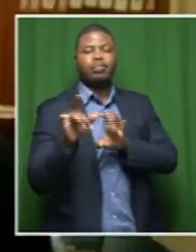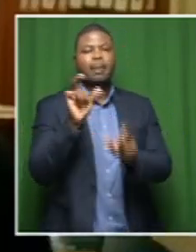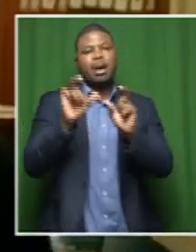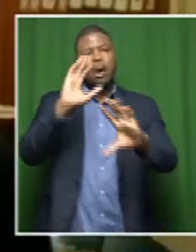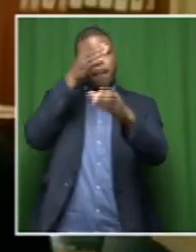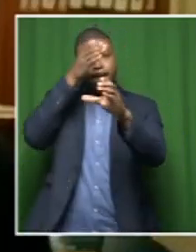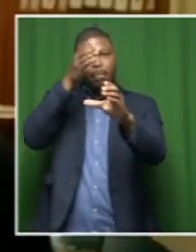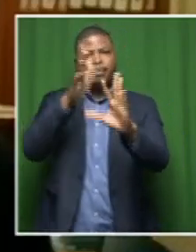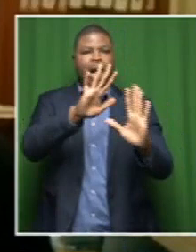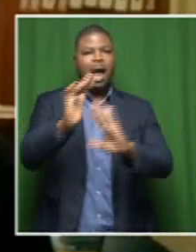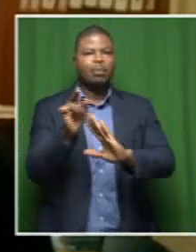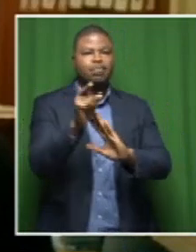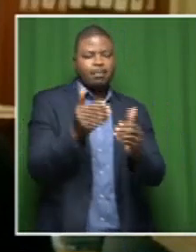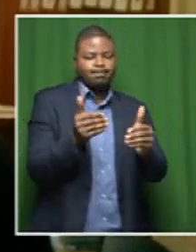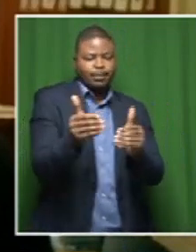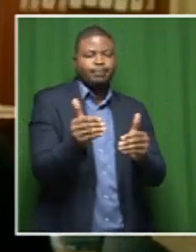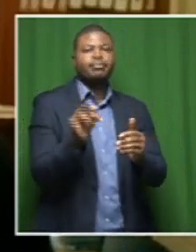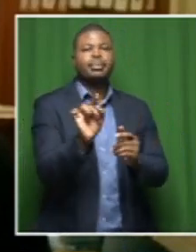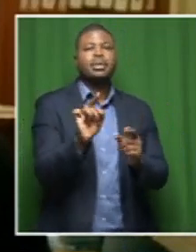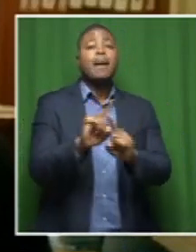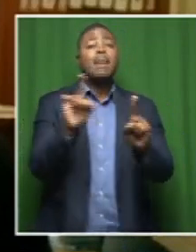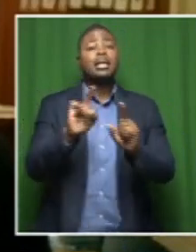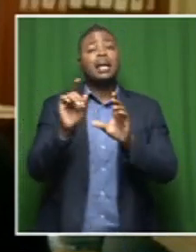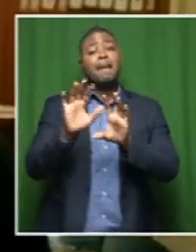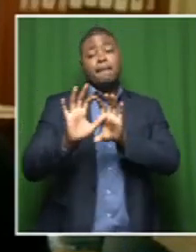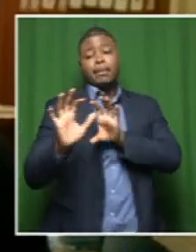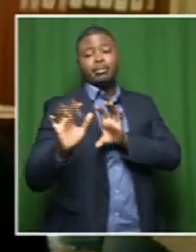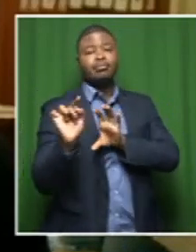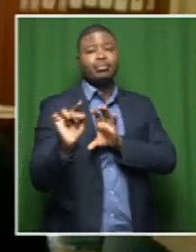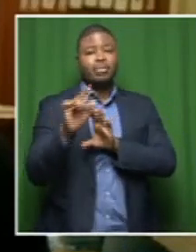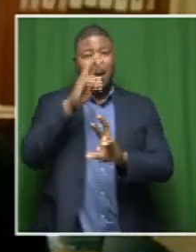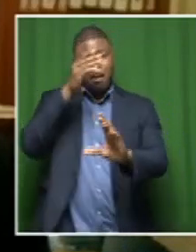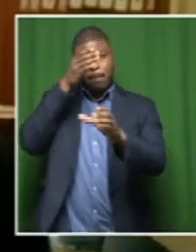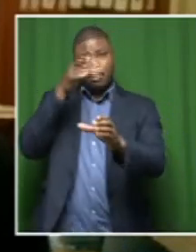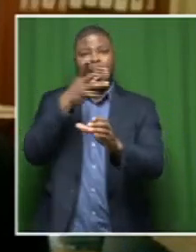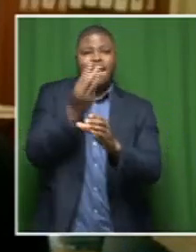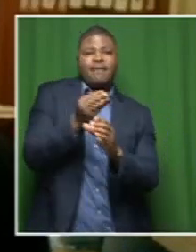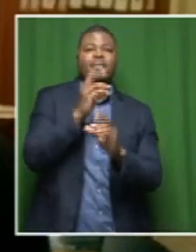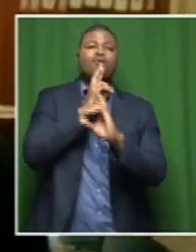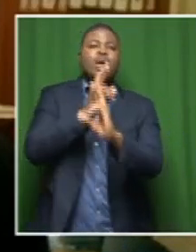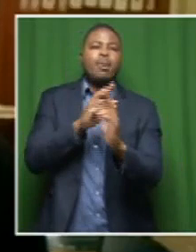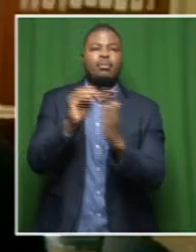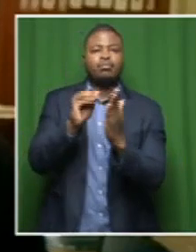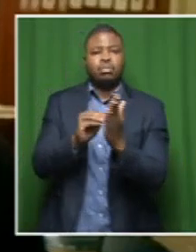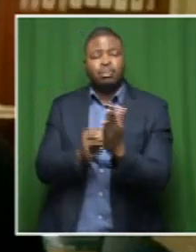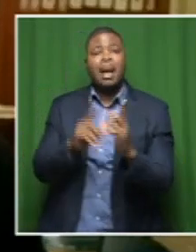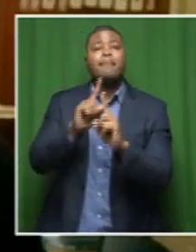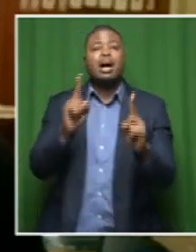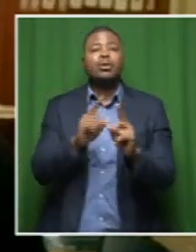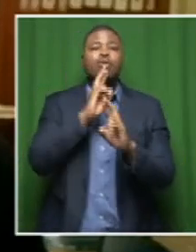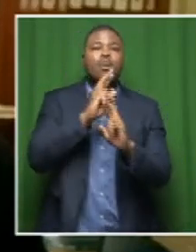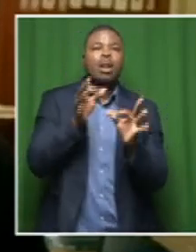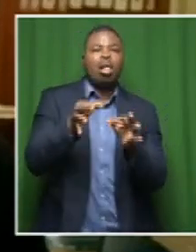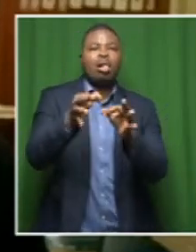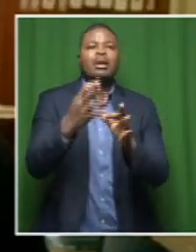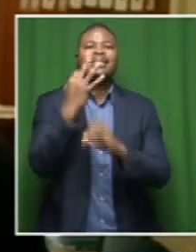policing and the management of crowds. And that panel of experts issued a report. It took 3 years for that report to be released. It